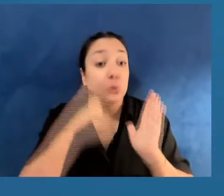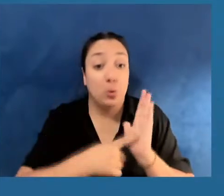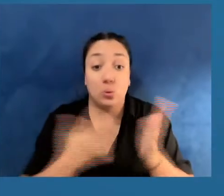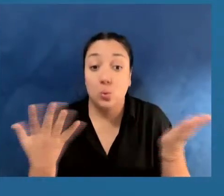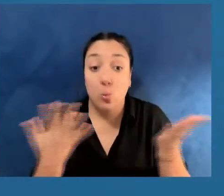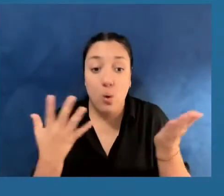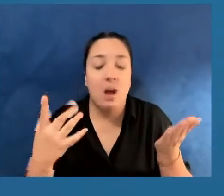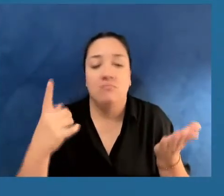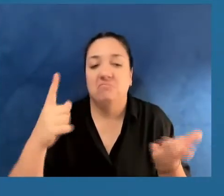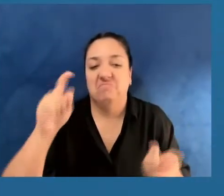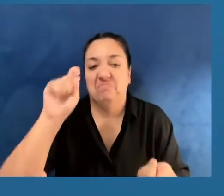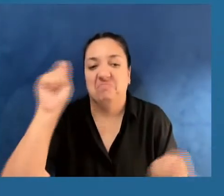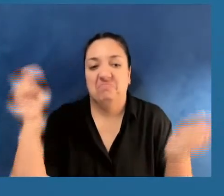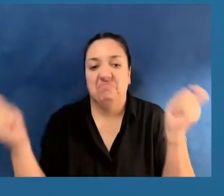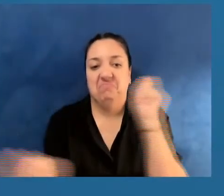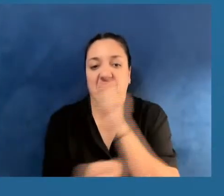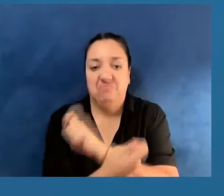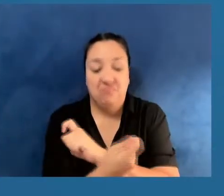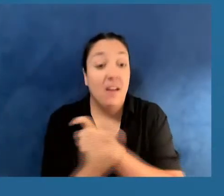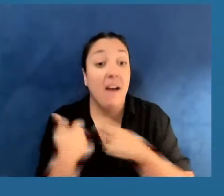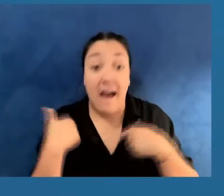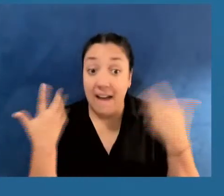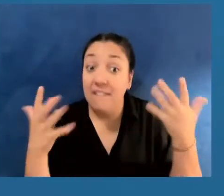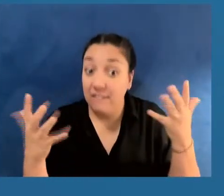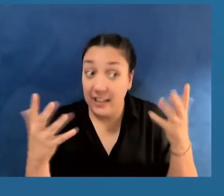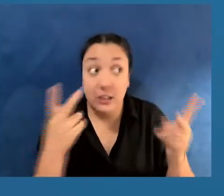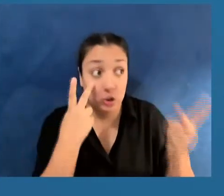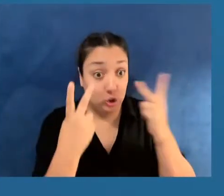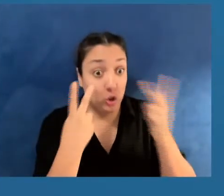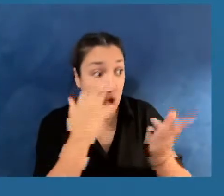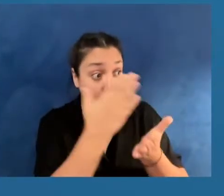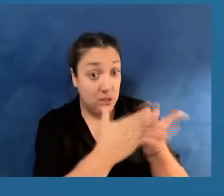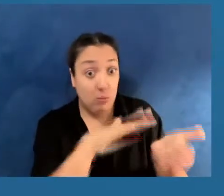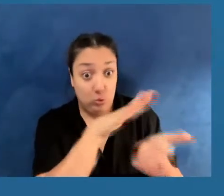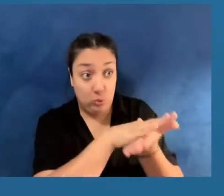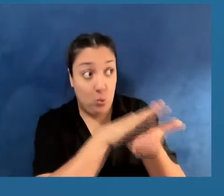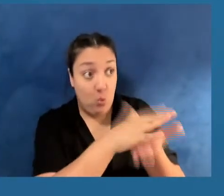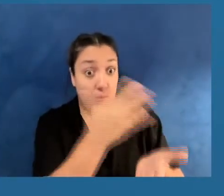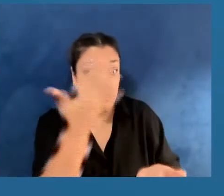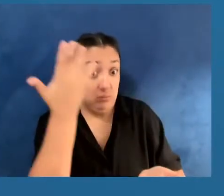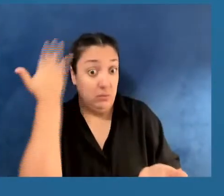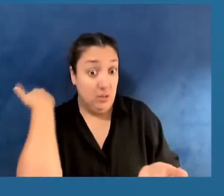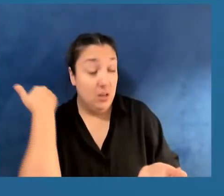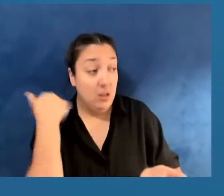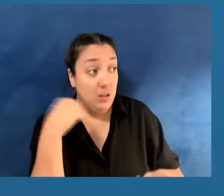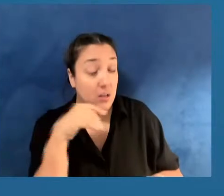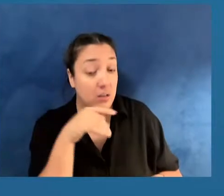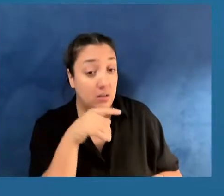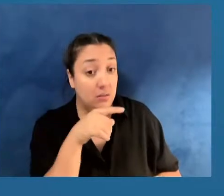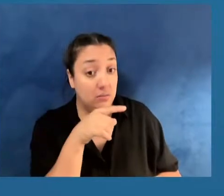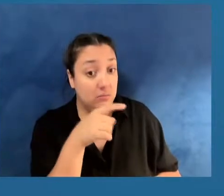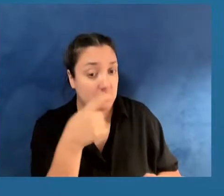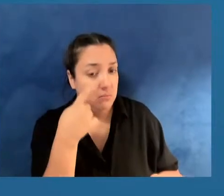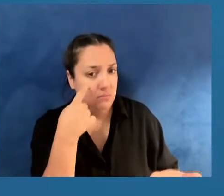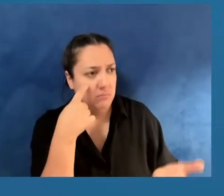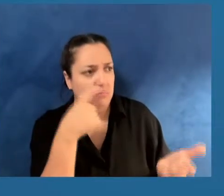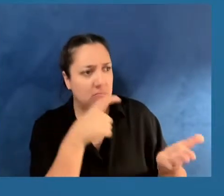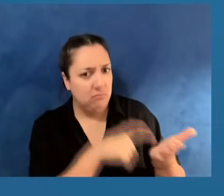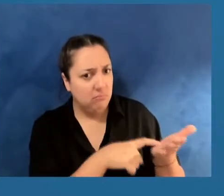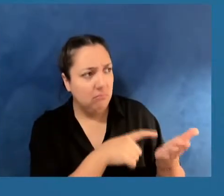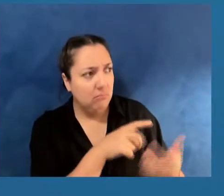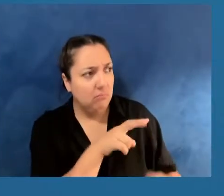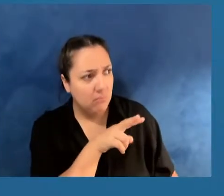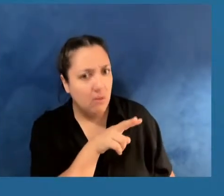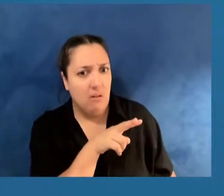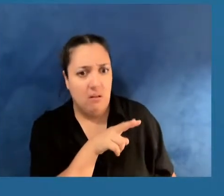the schools where they went ahead. A few schools already went ahead a couple of years ago. And what the students told me is that now they have actual friends